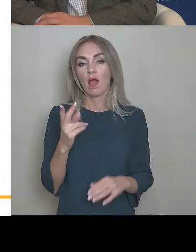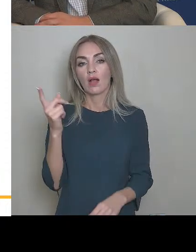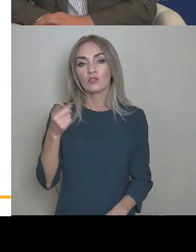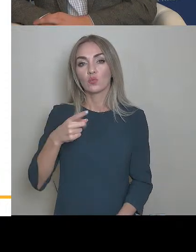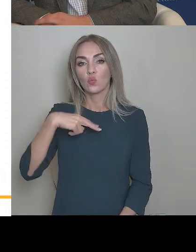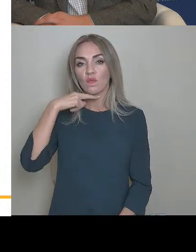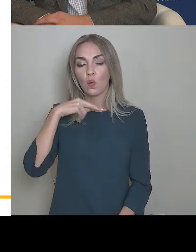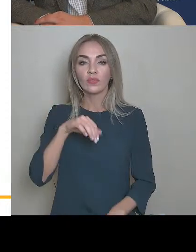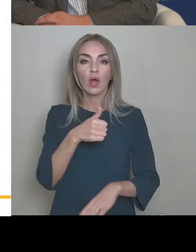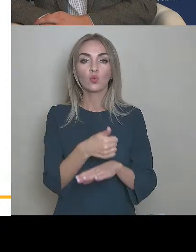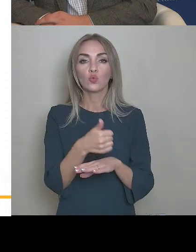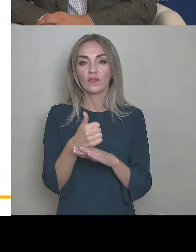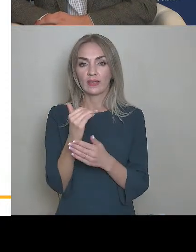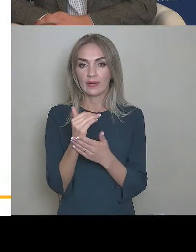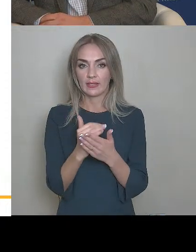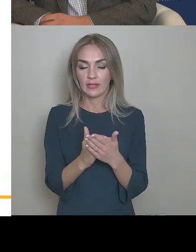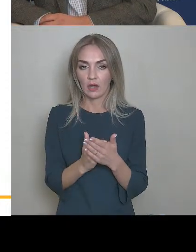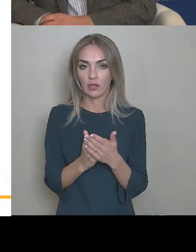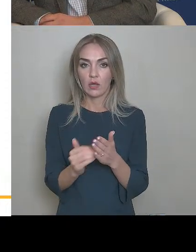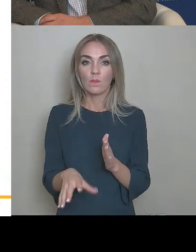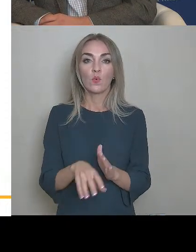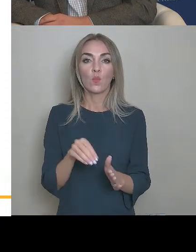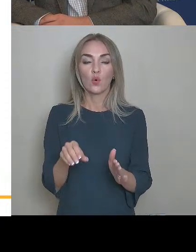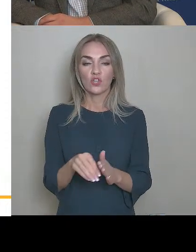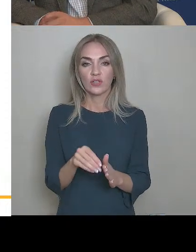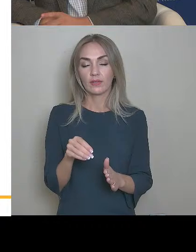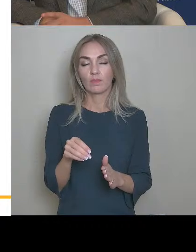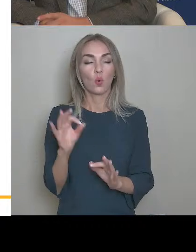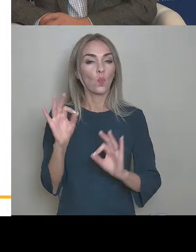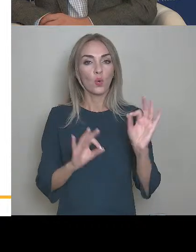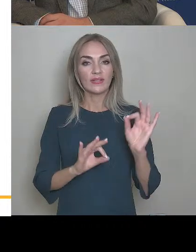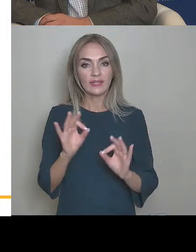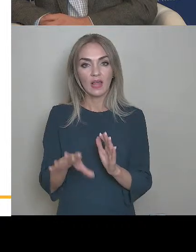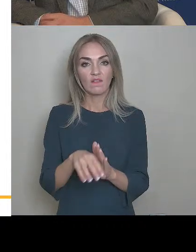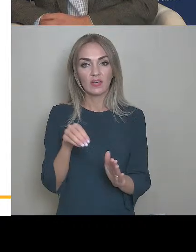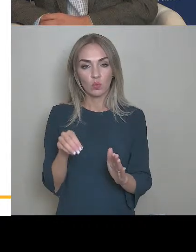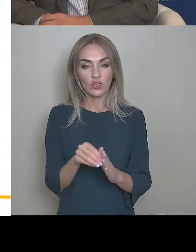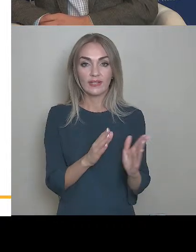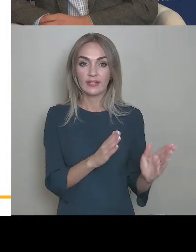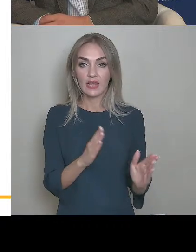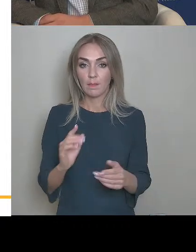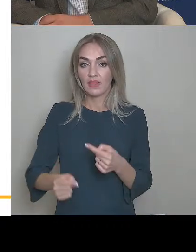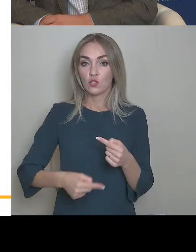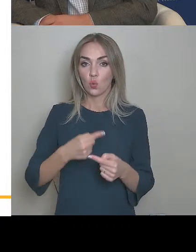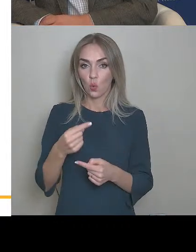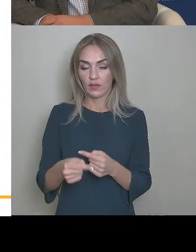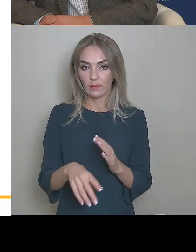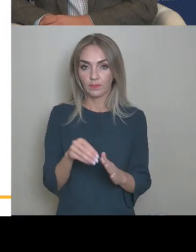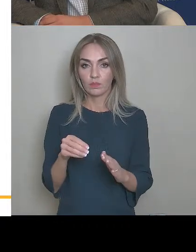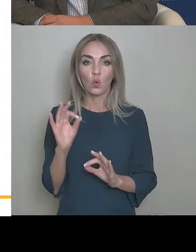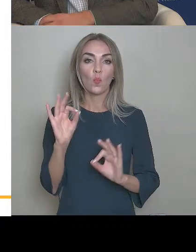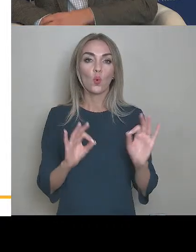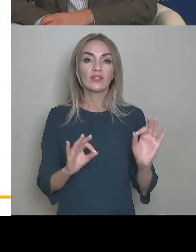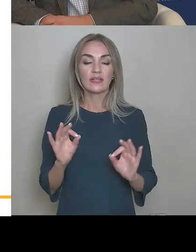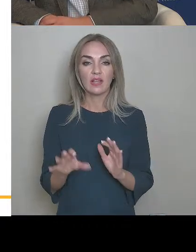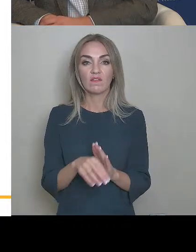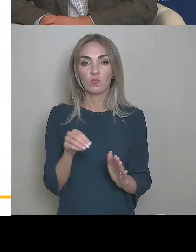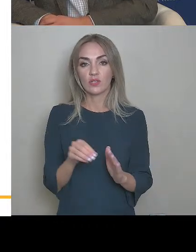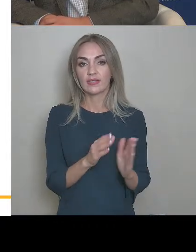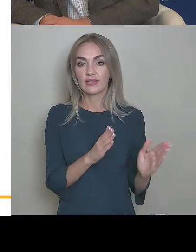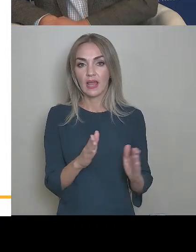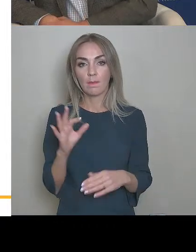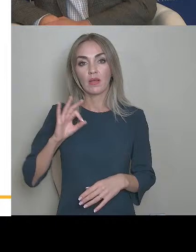detail today, but I'm going to tell you about the most important issues. Proportional system at the regular elections.